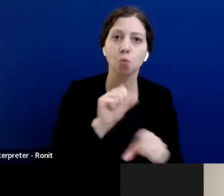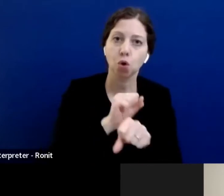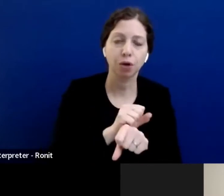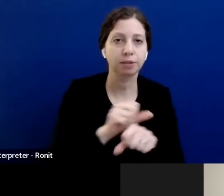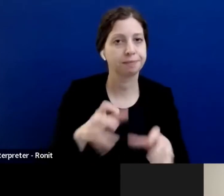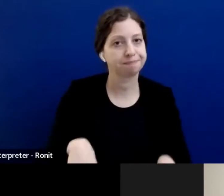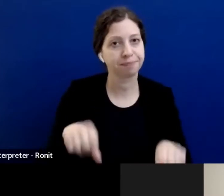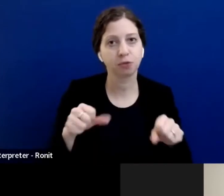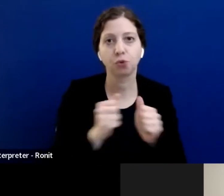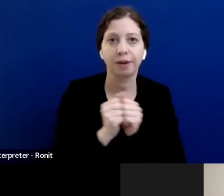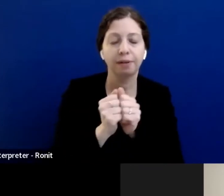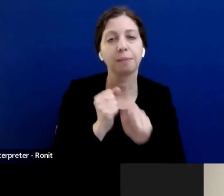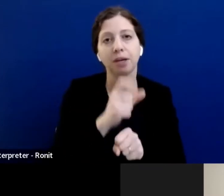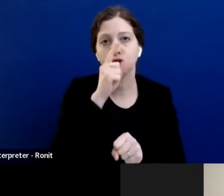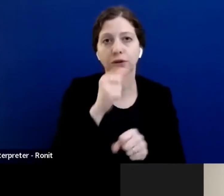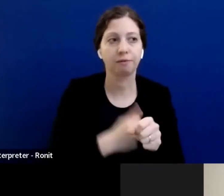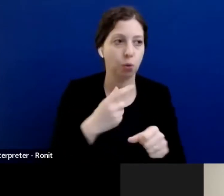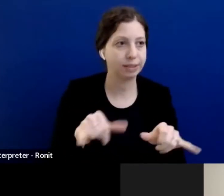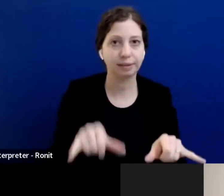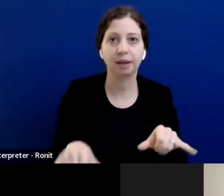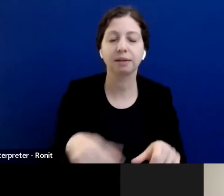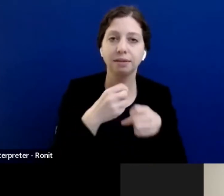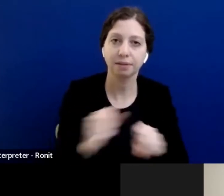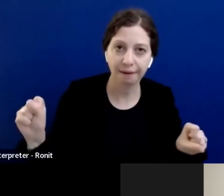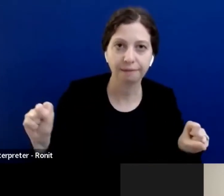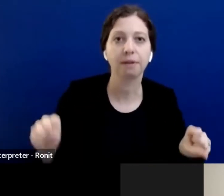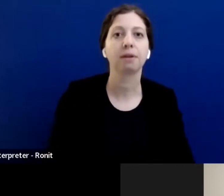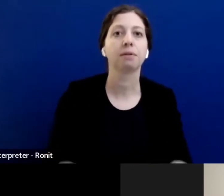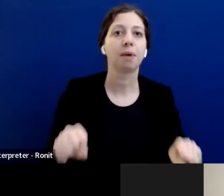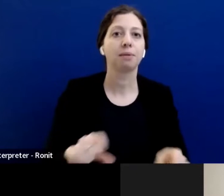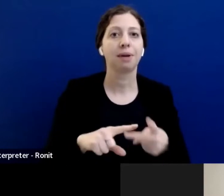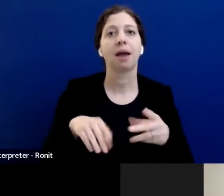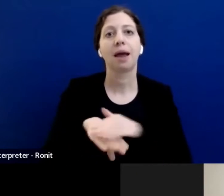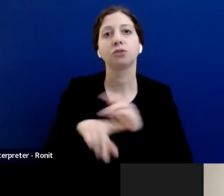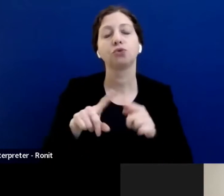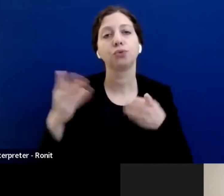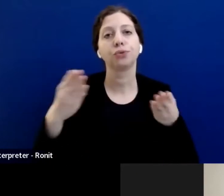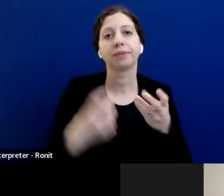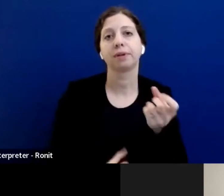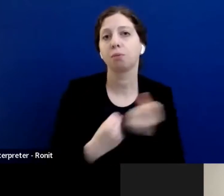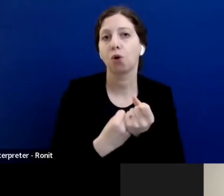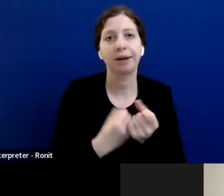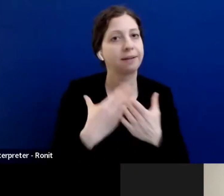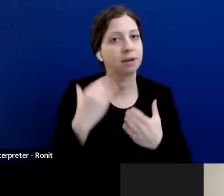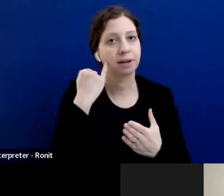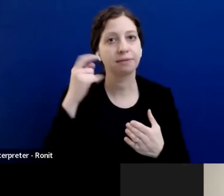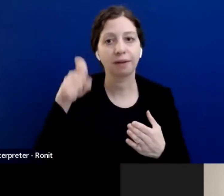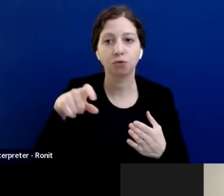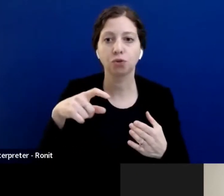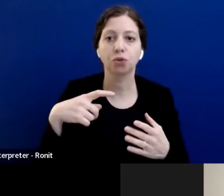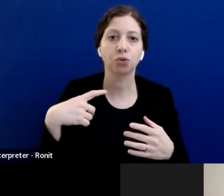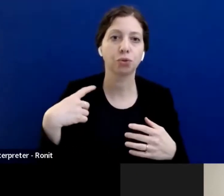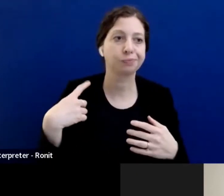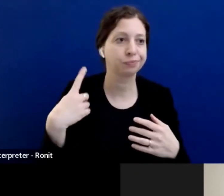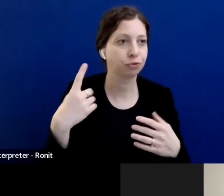sure everyone stays as safe as possible, had access to services and supports, even if they've had to look different, and